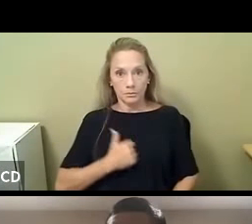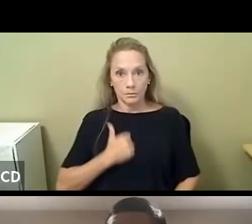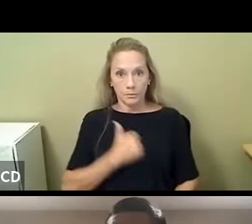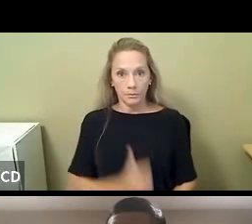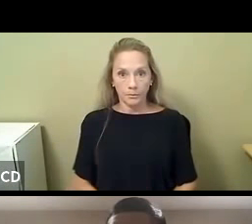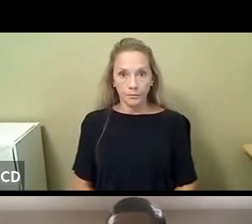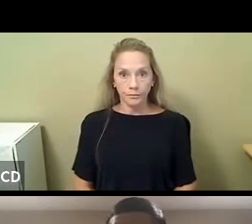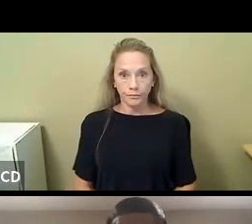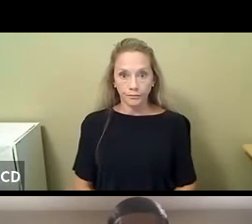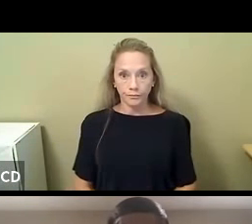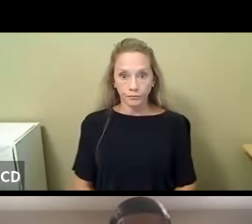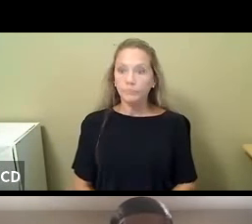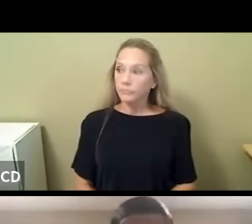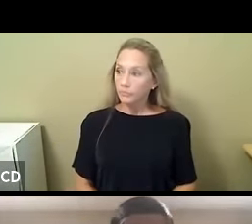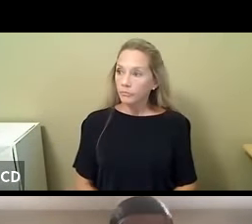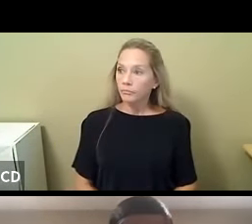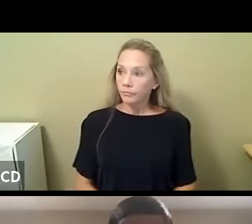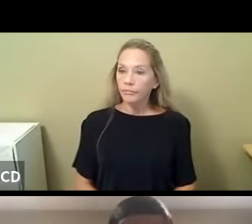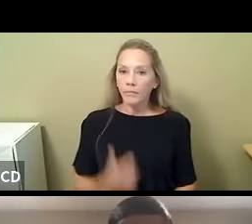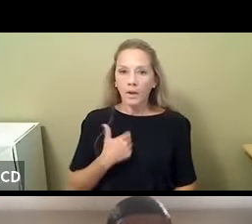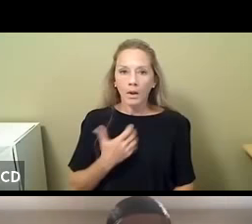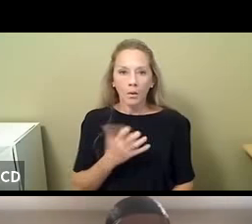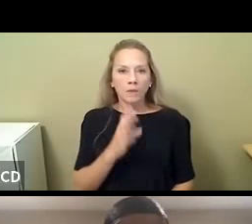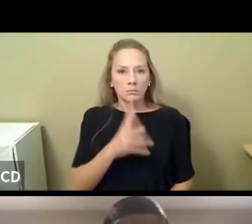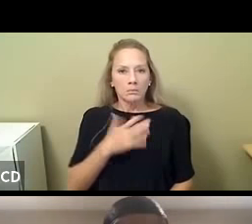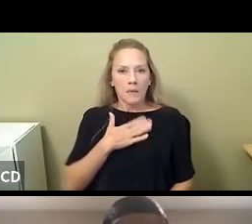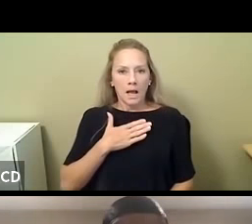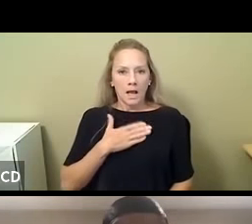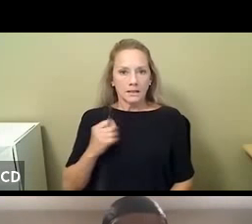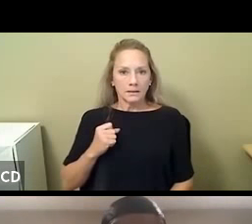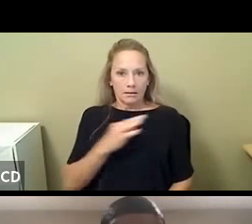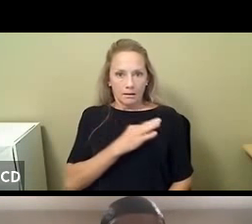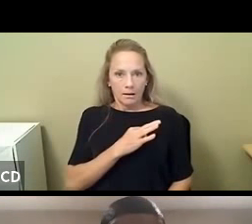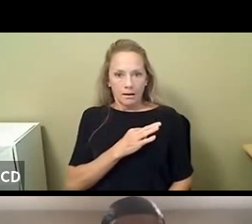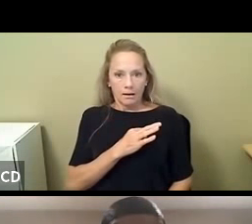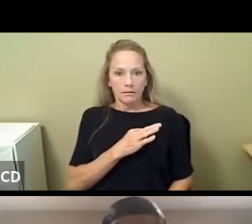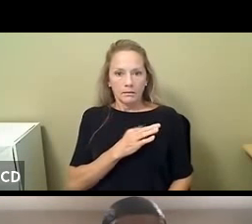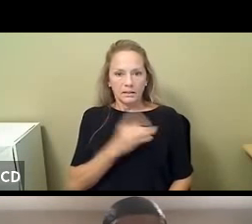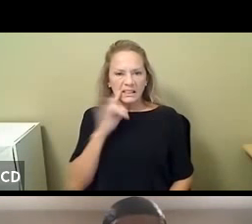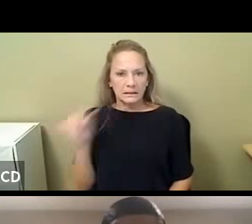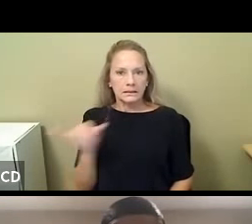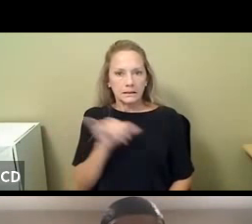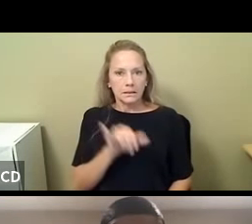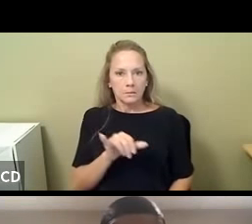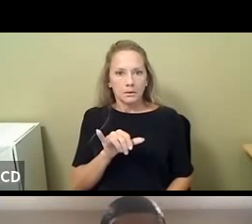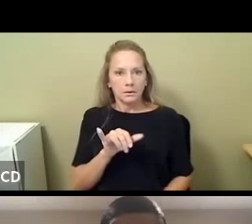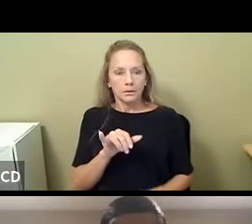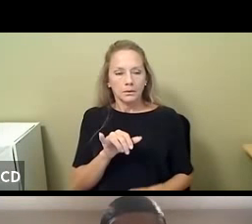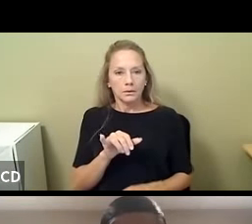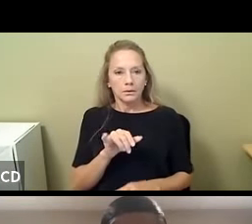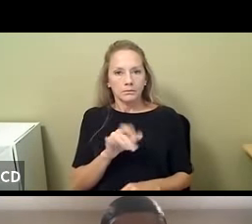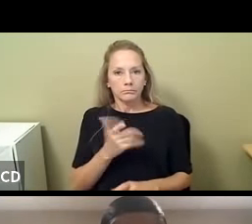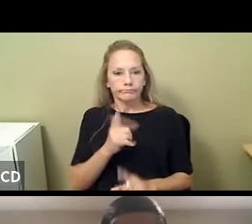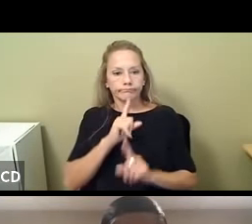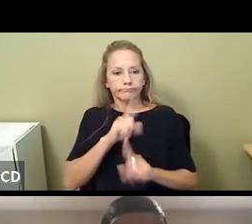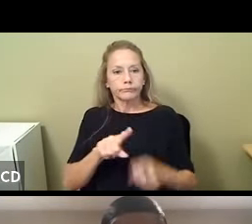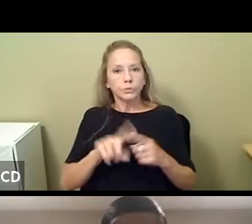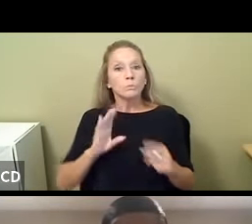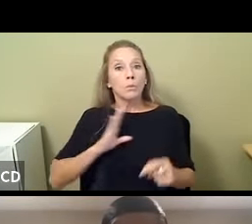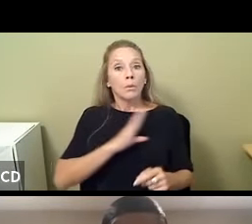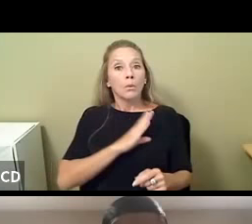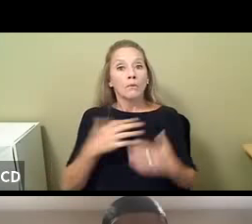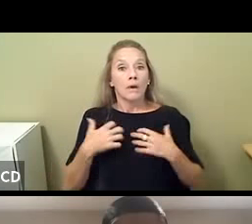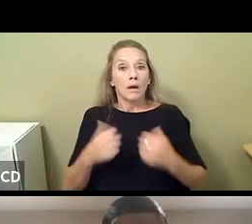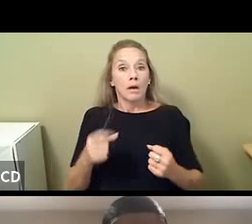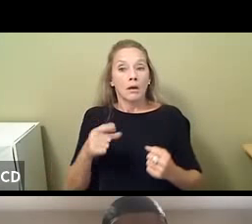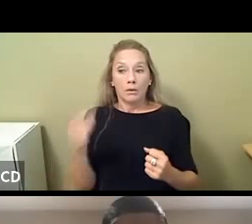And I just want to speak up for my staff who had very similar sentiments to the Board of Health when they